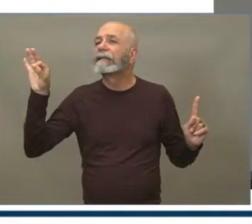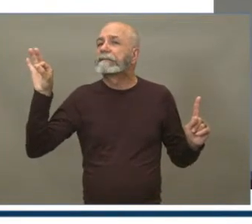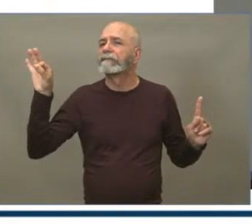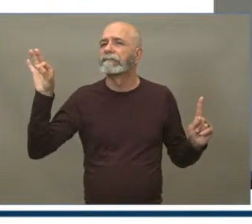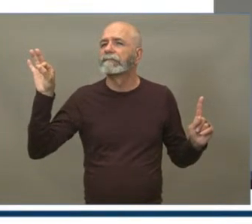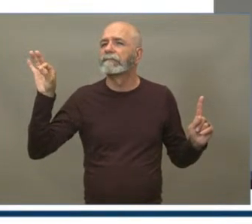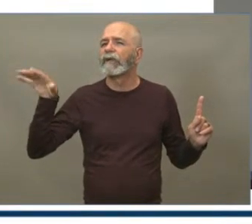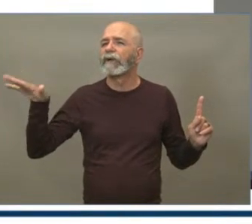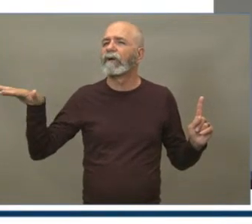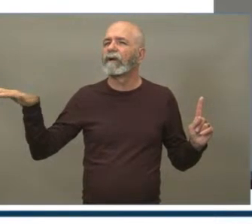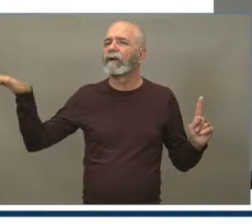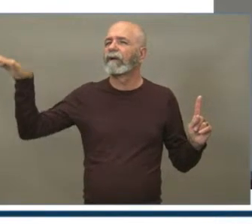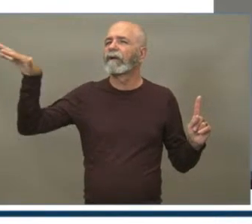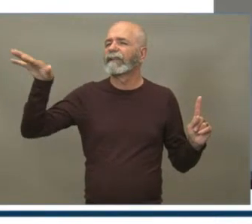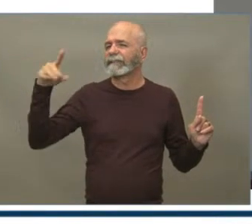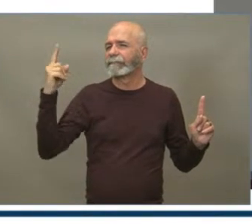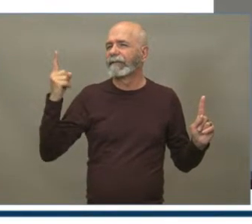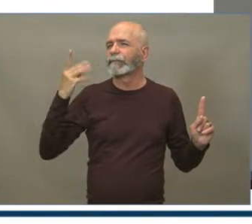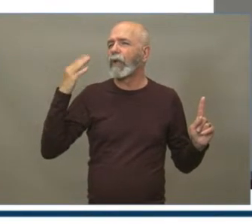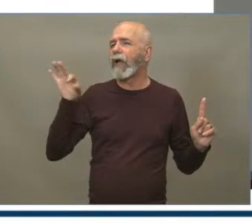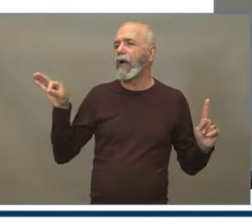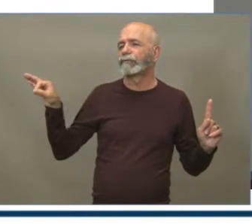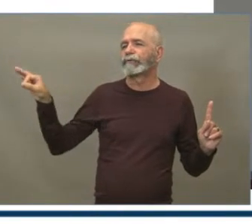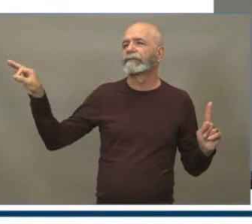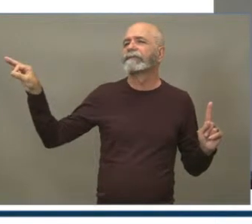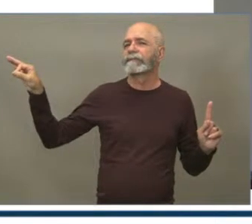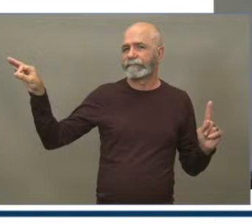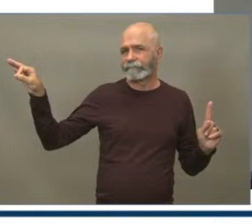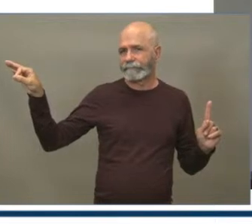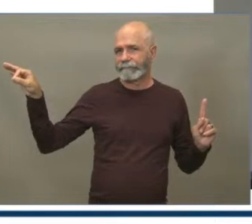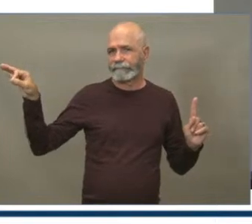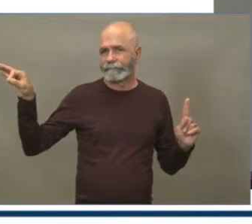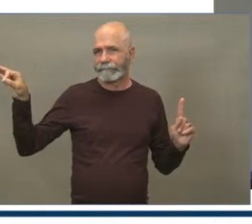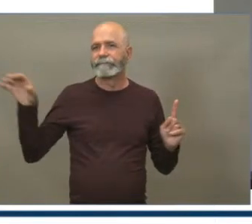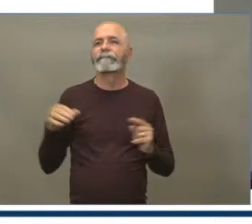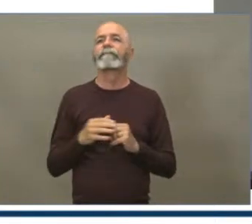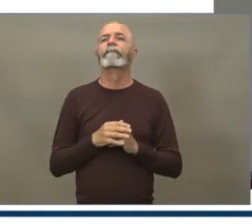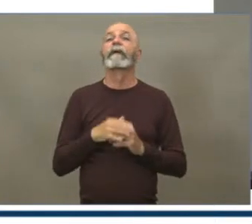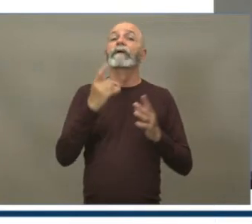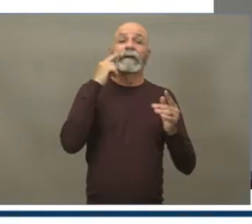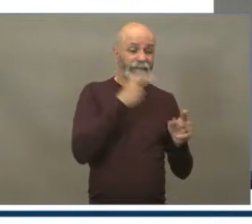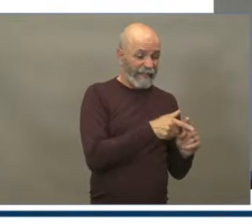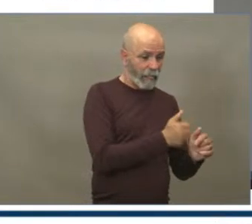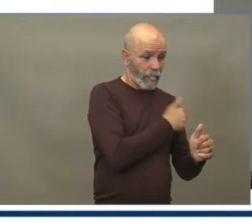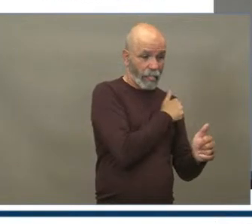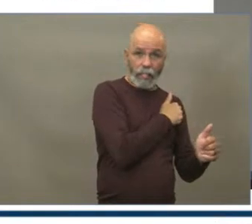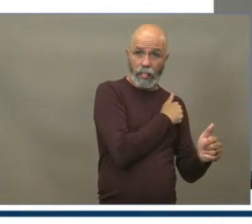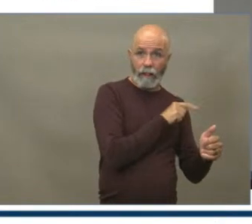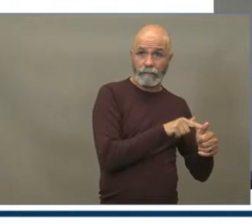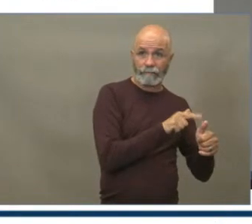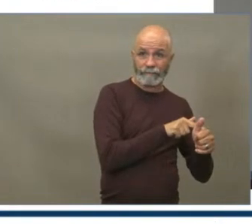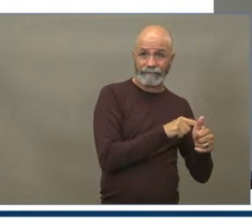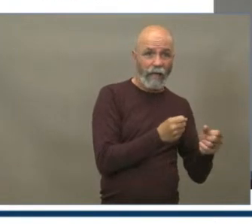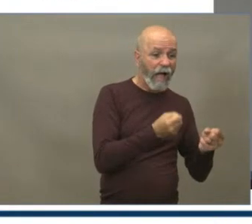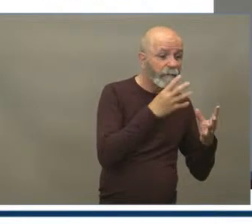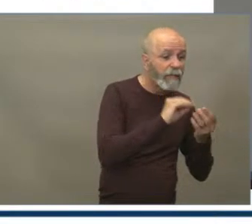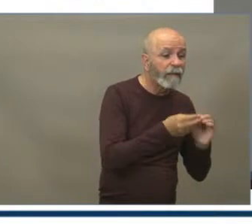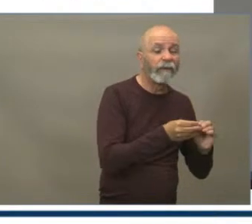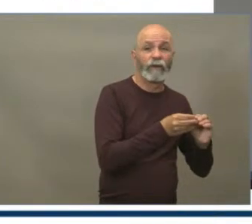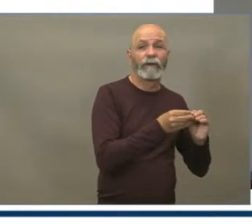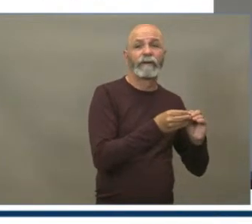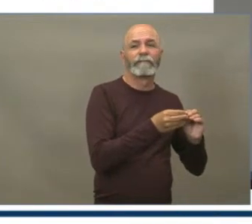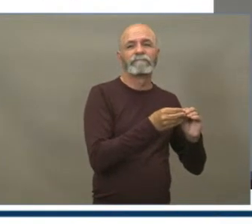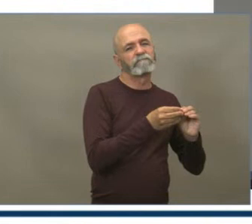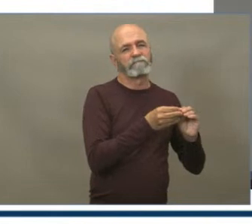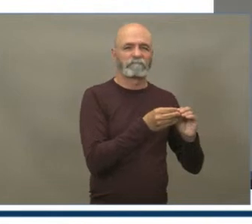we have to get through this backlog and then start to see the real-time case number. We fully expect that by middle